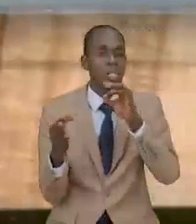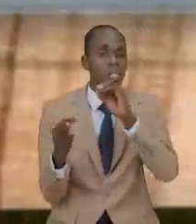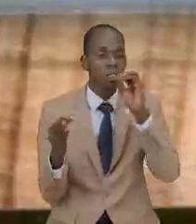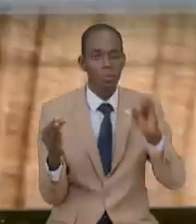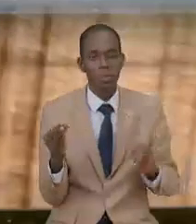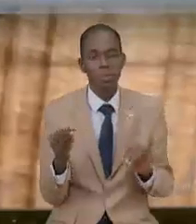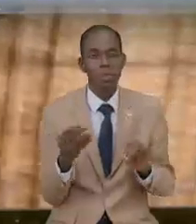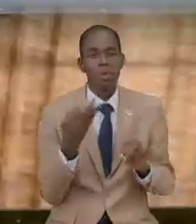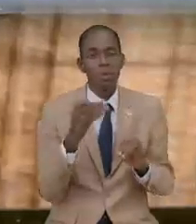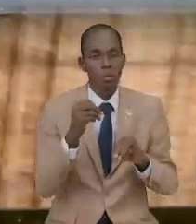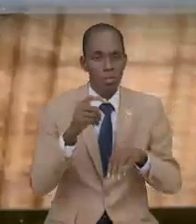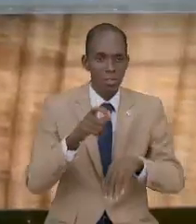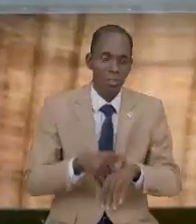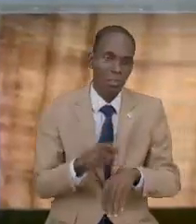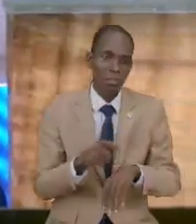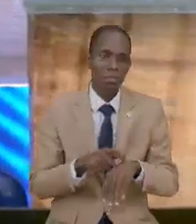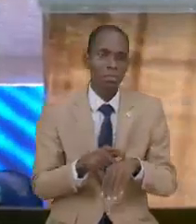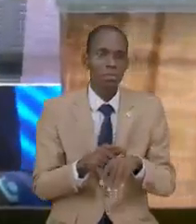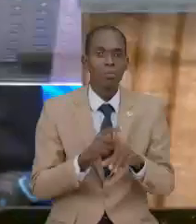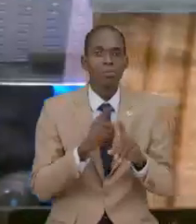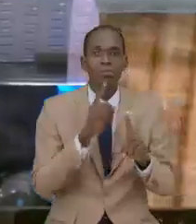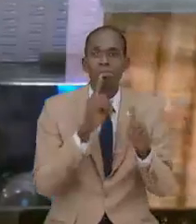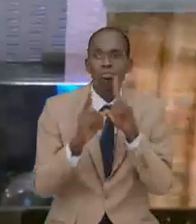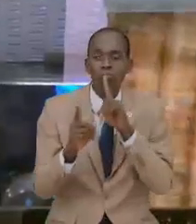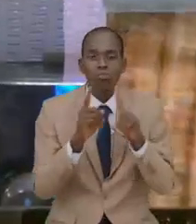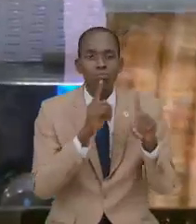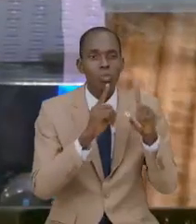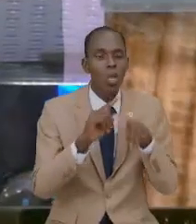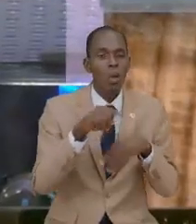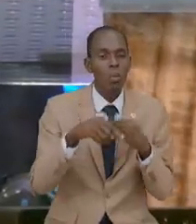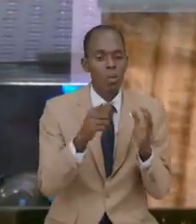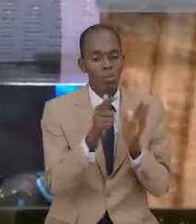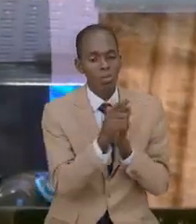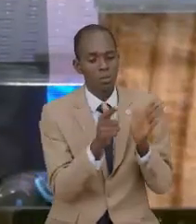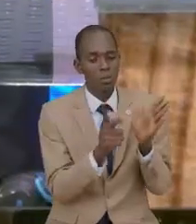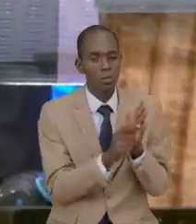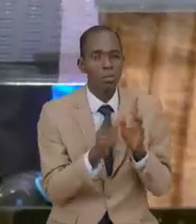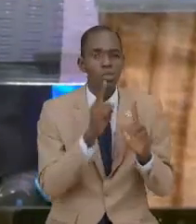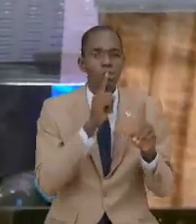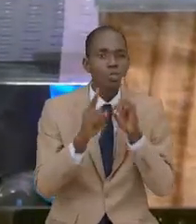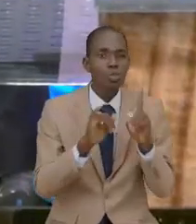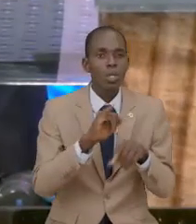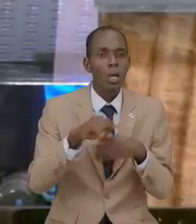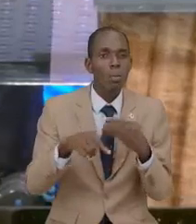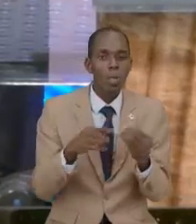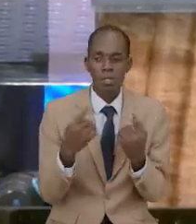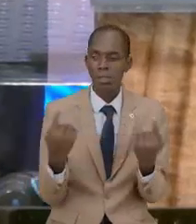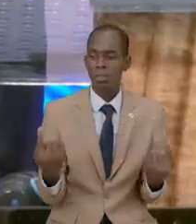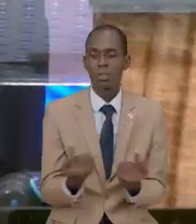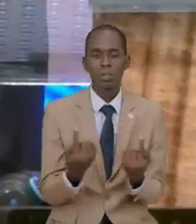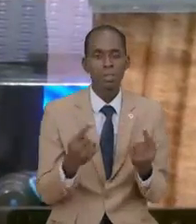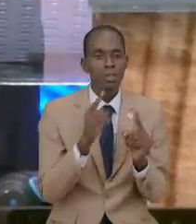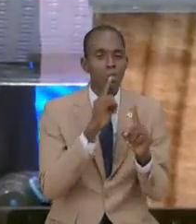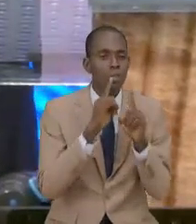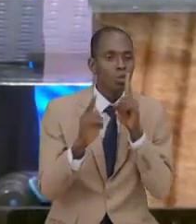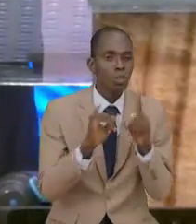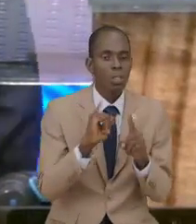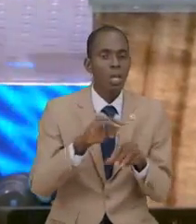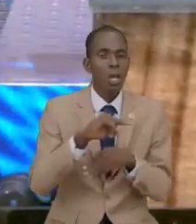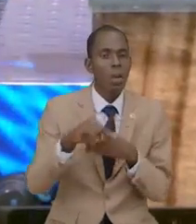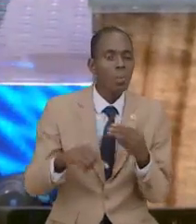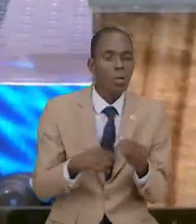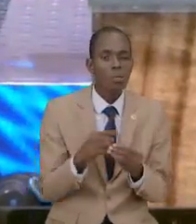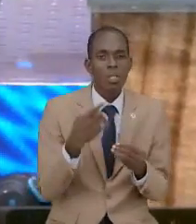90% of the time talking about the law, talking about sin, talking about